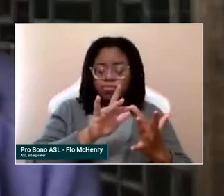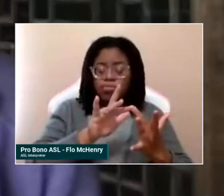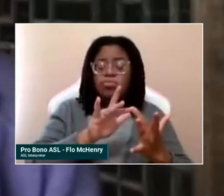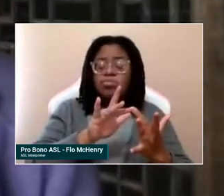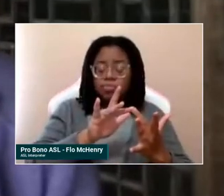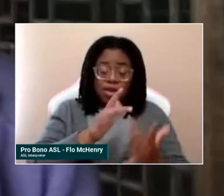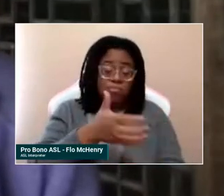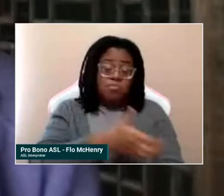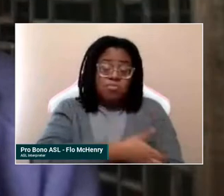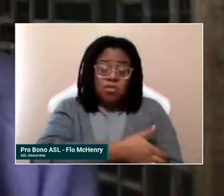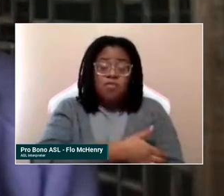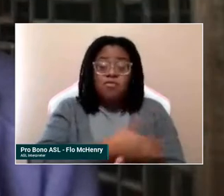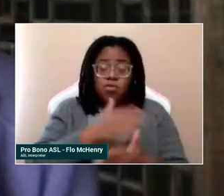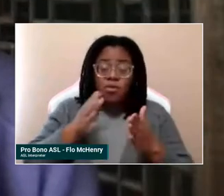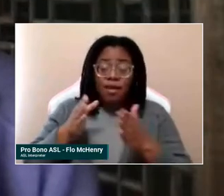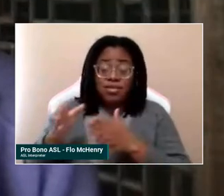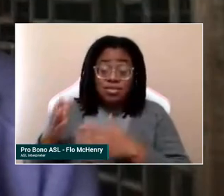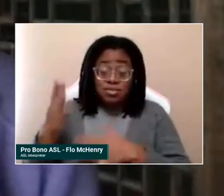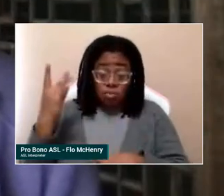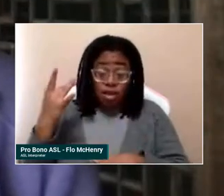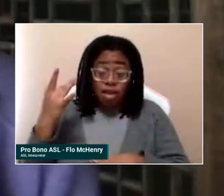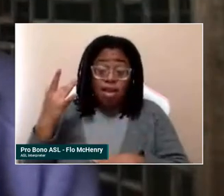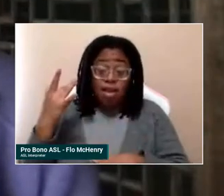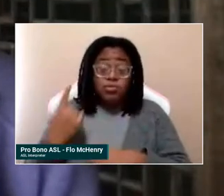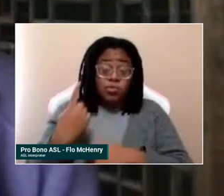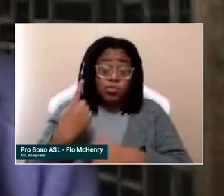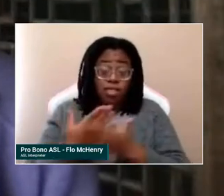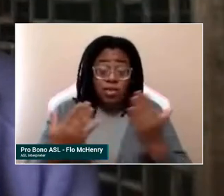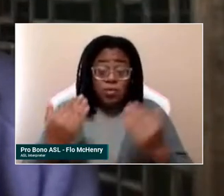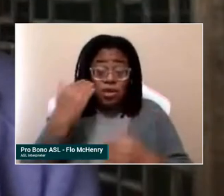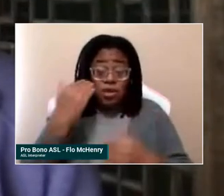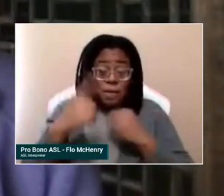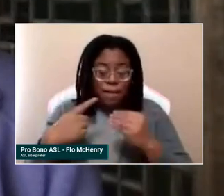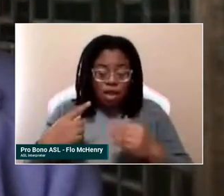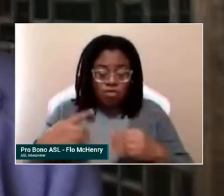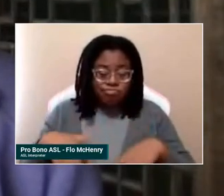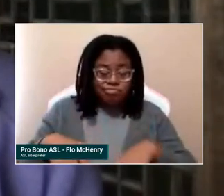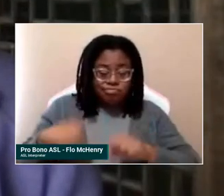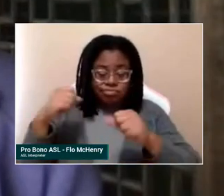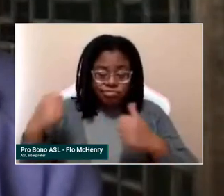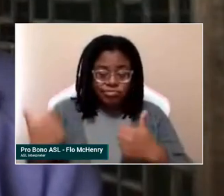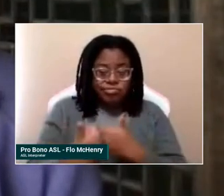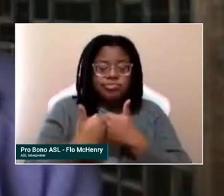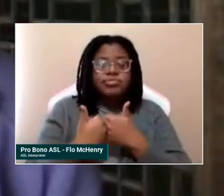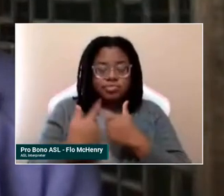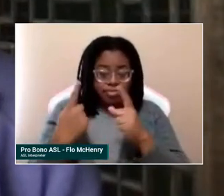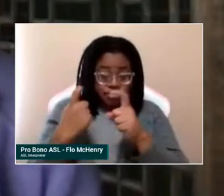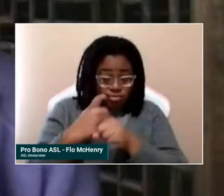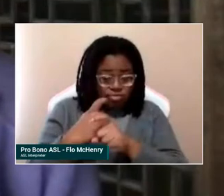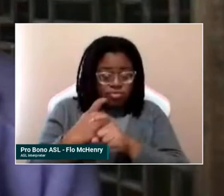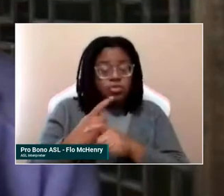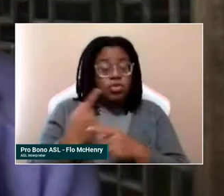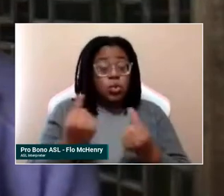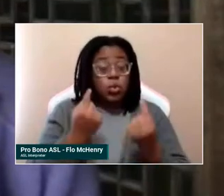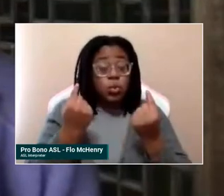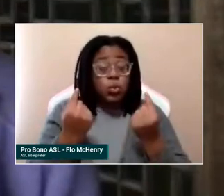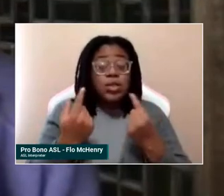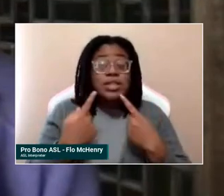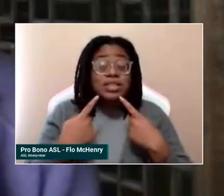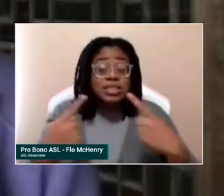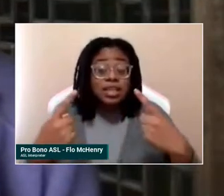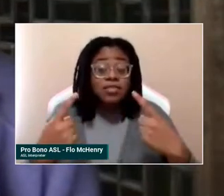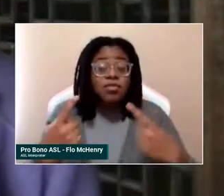ways. Because one thing we know about taking on complex challenges is that the most successful strategies are